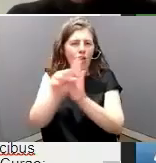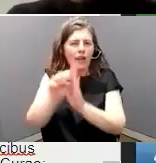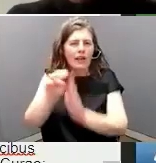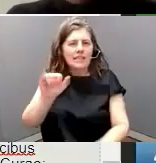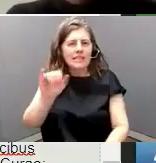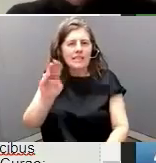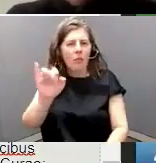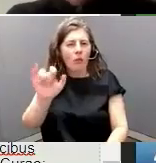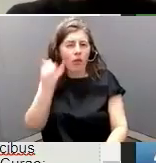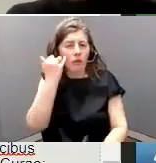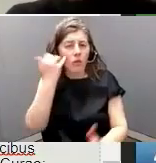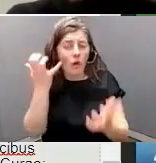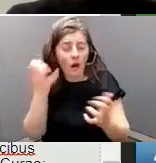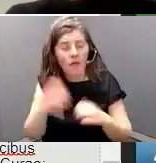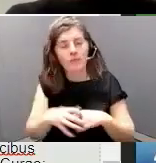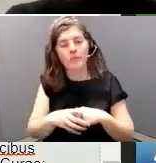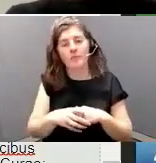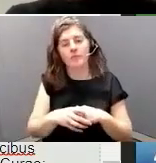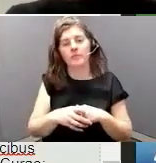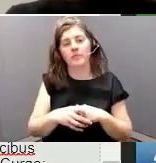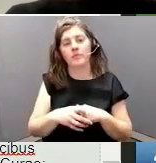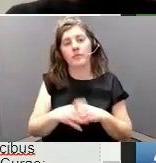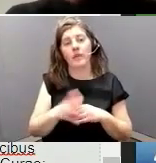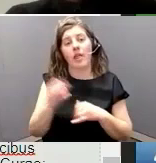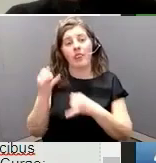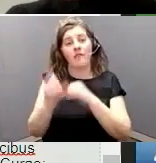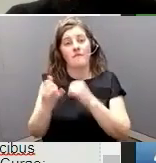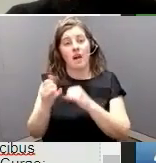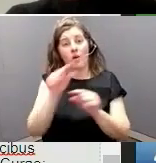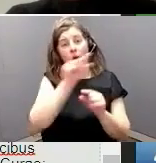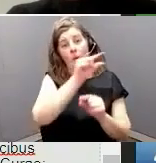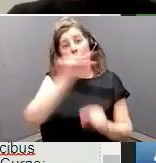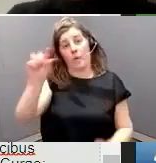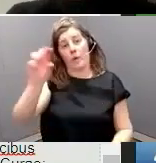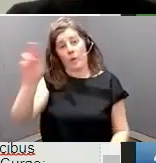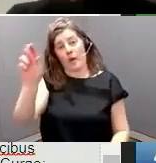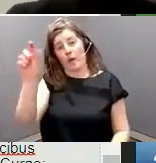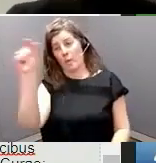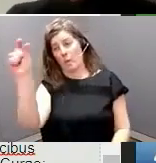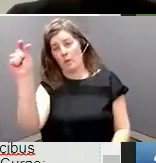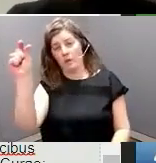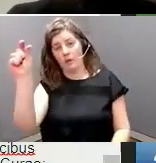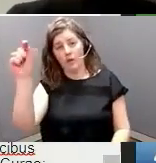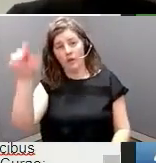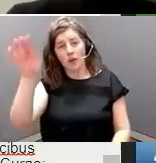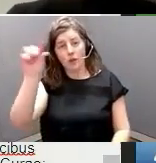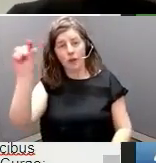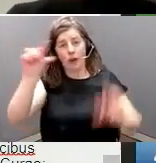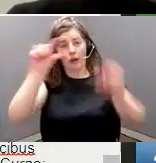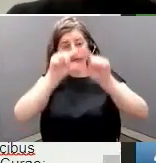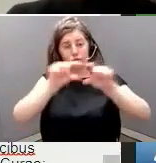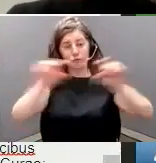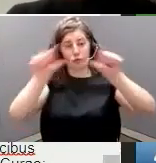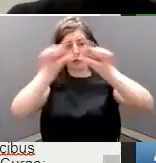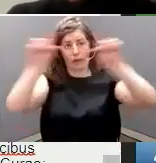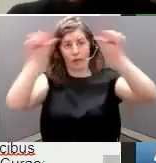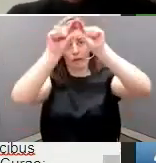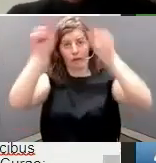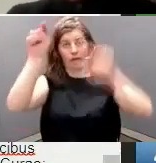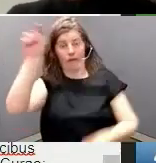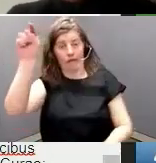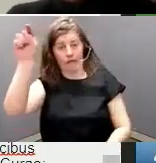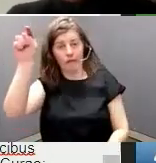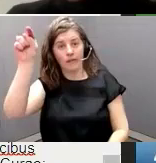like. And the final button all the way to the right, top right in the